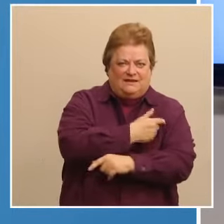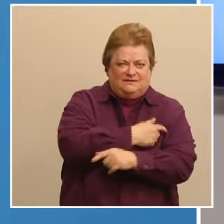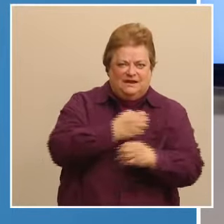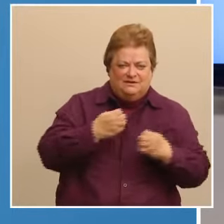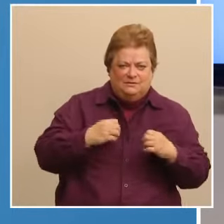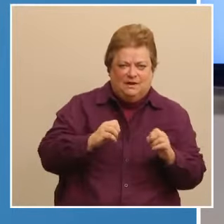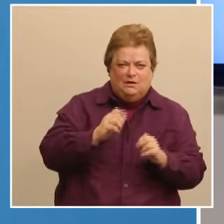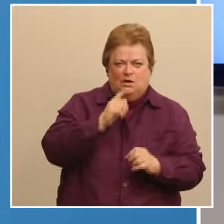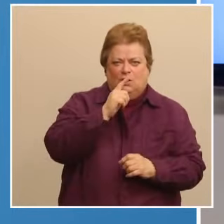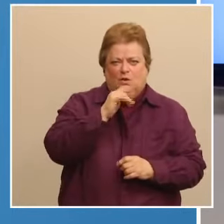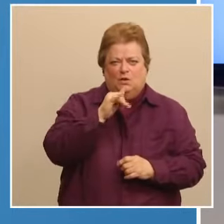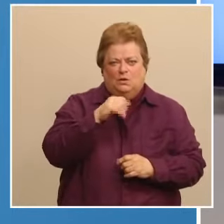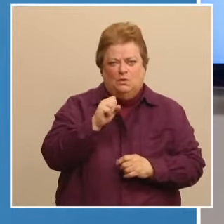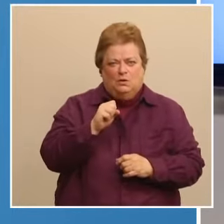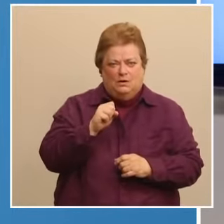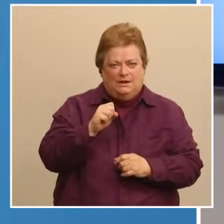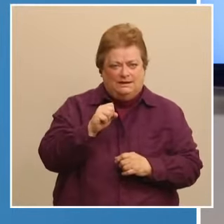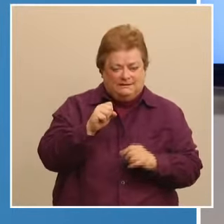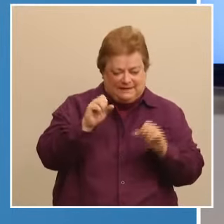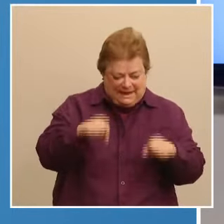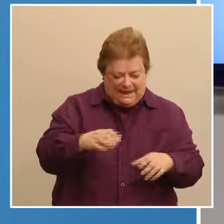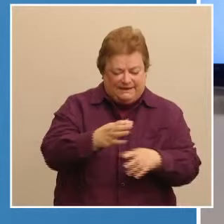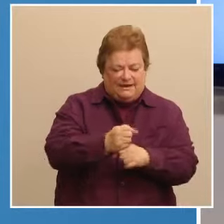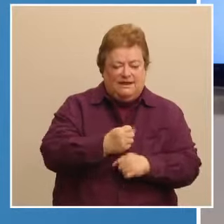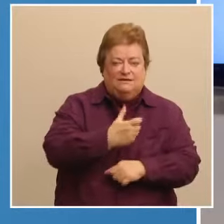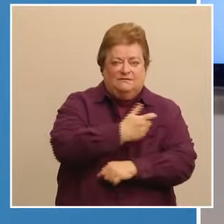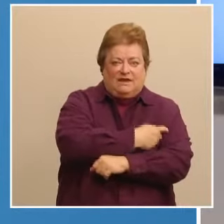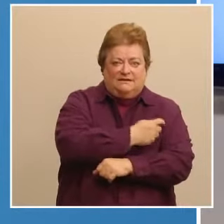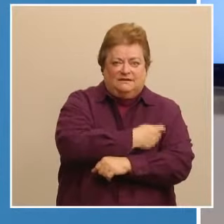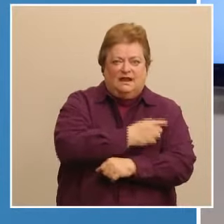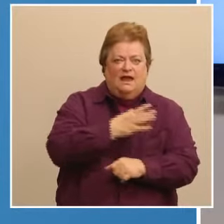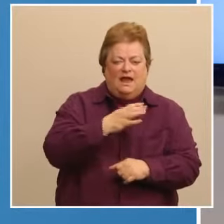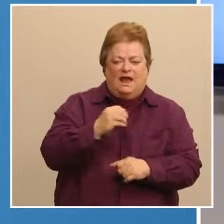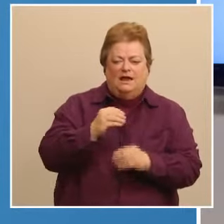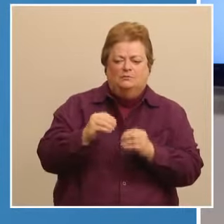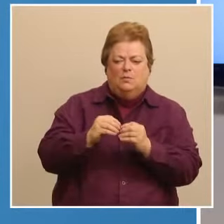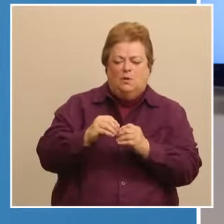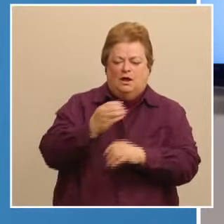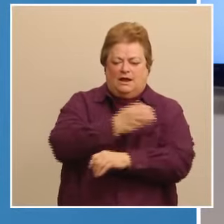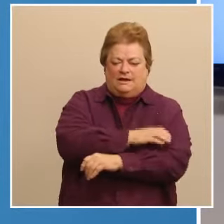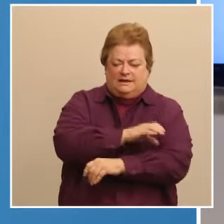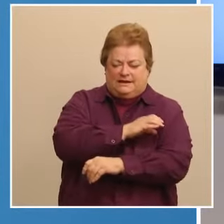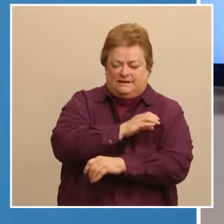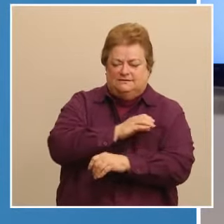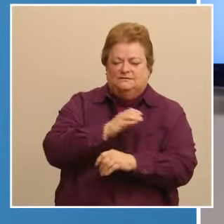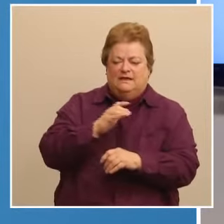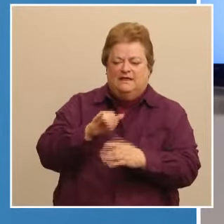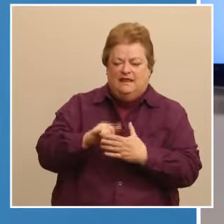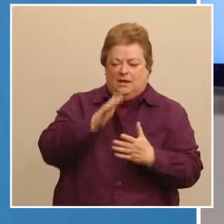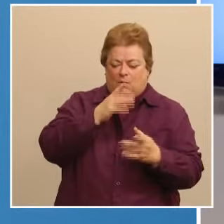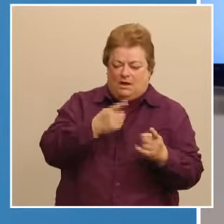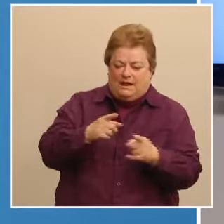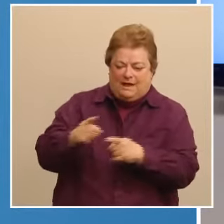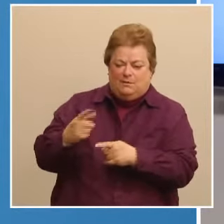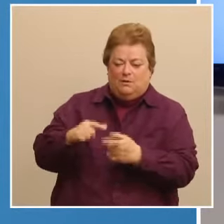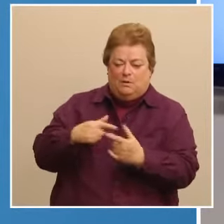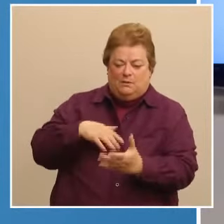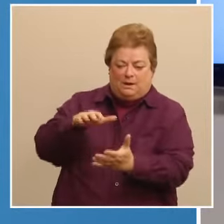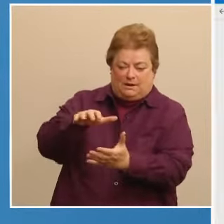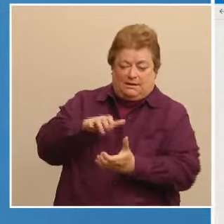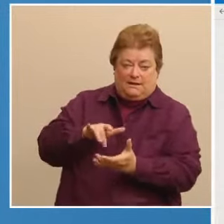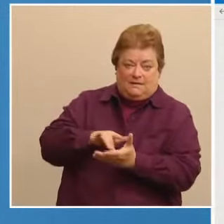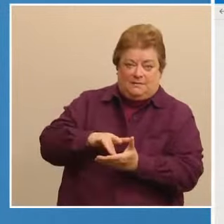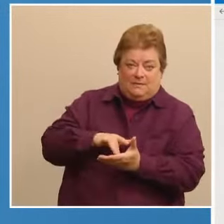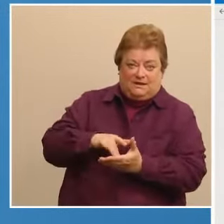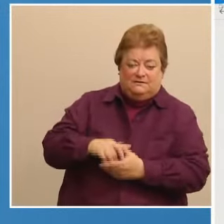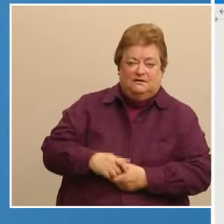is eligible for vaccine, and upcoming clinics as more vaccine supply becomes available. As the